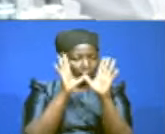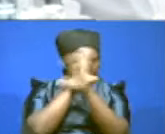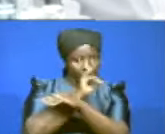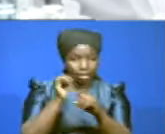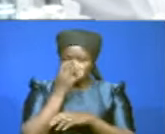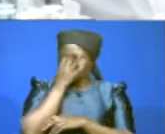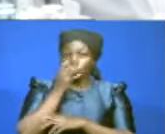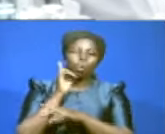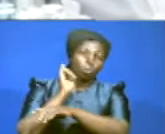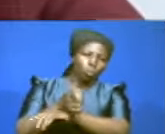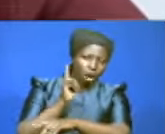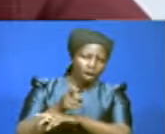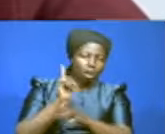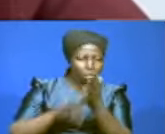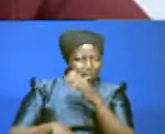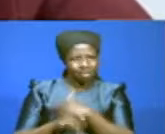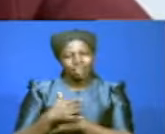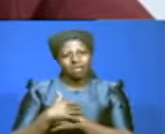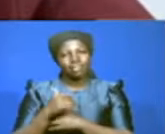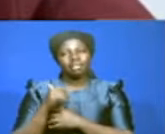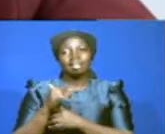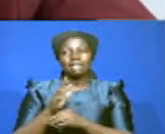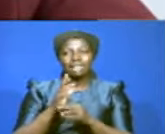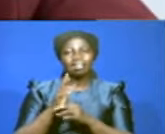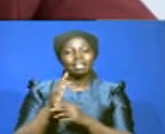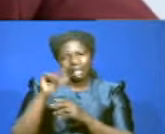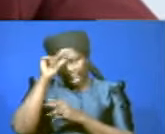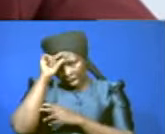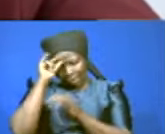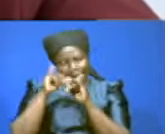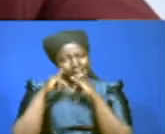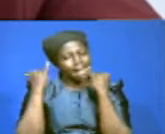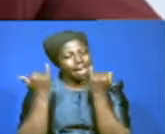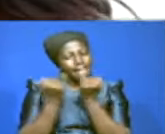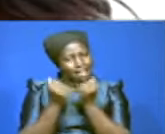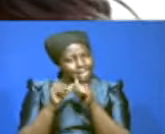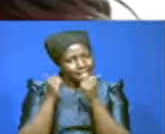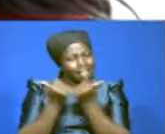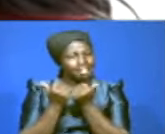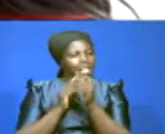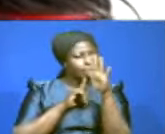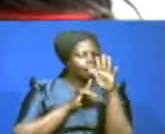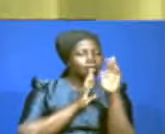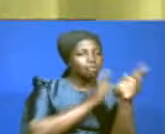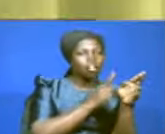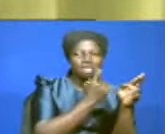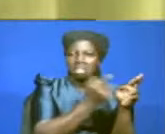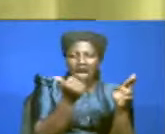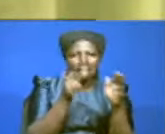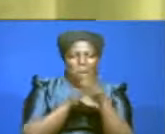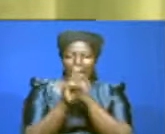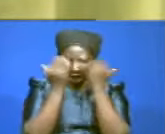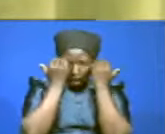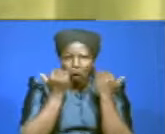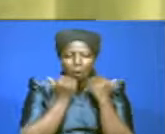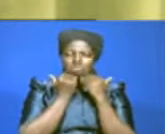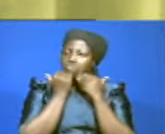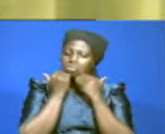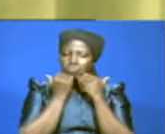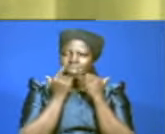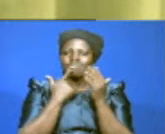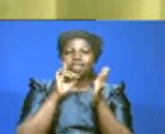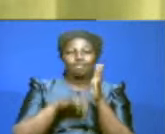against litigations between government agencies, saying respective managers will bear legal costs. Any government agency